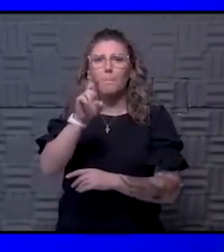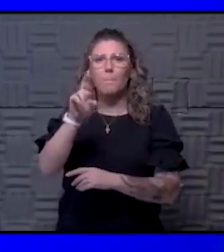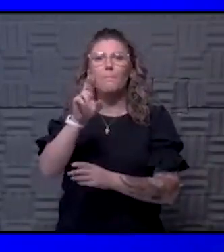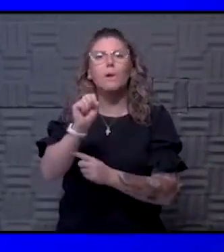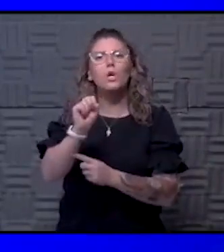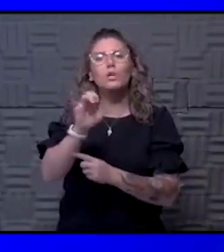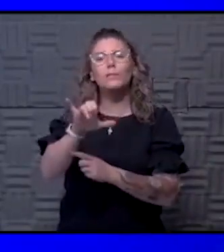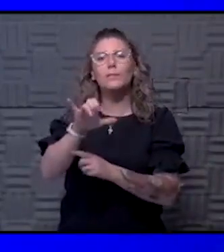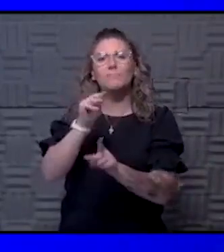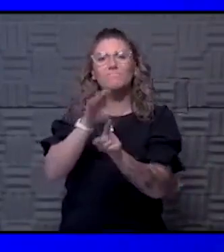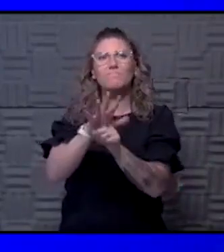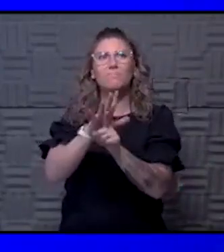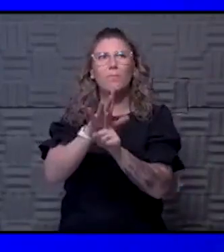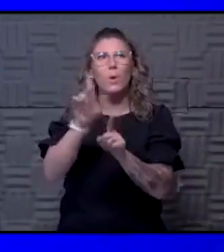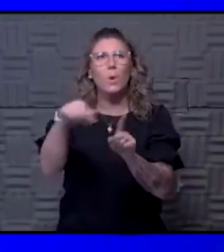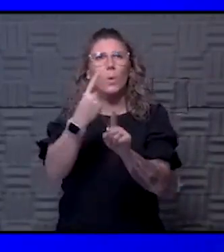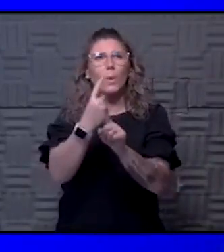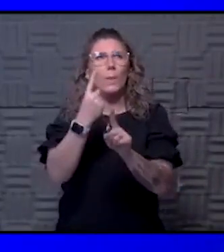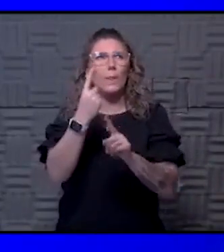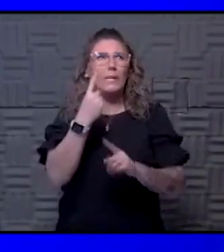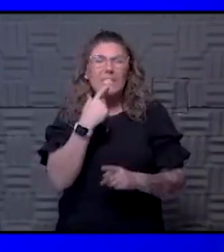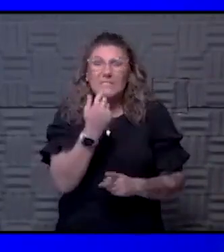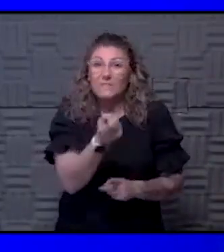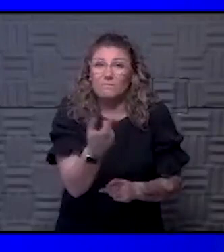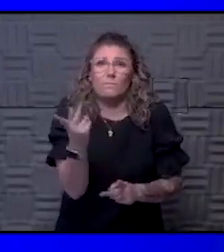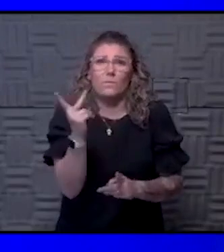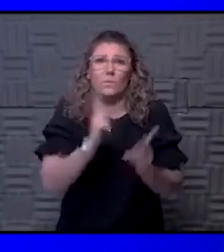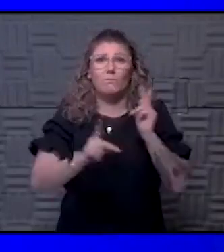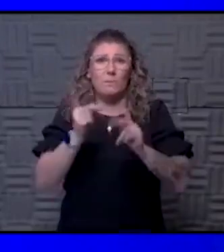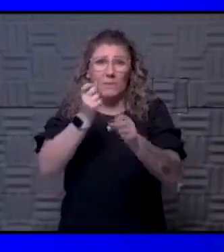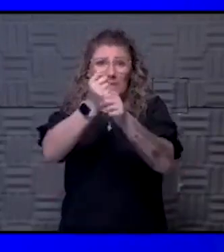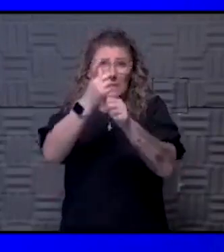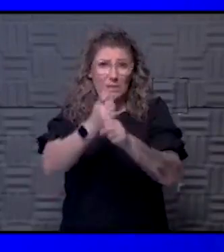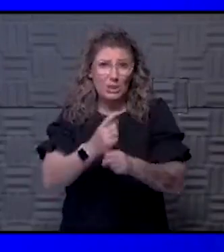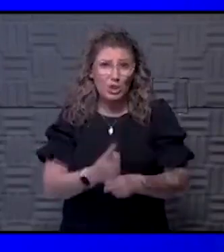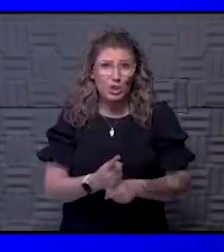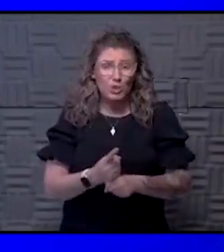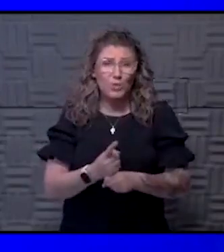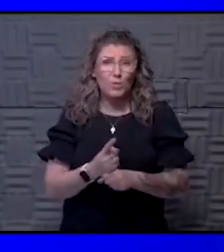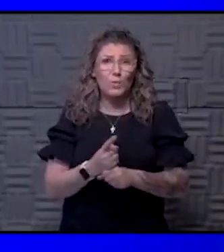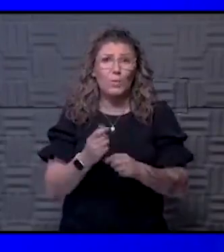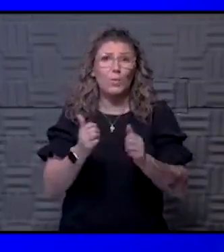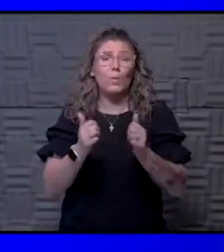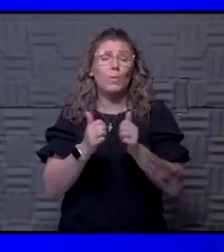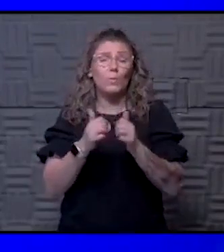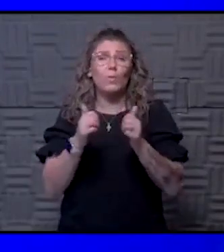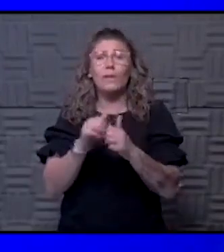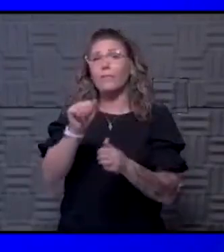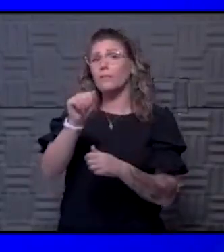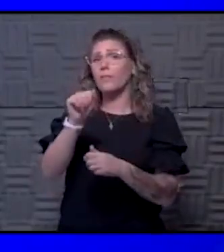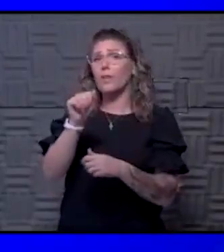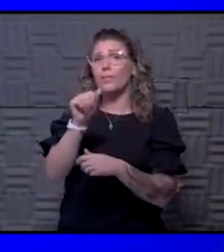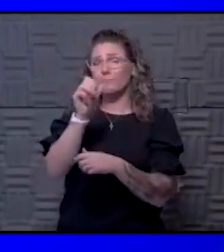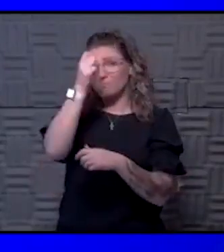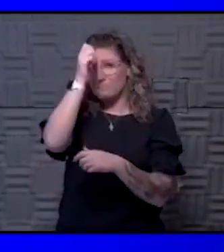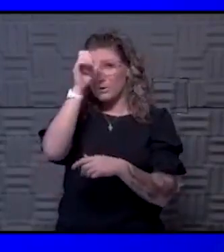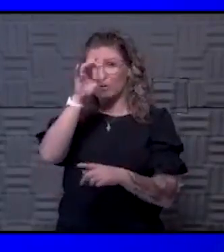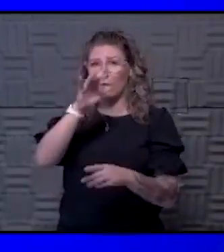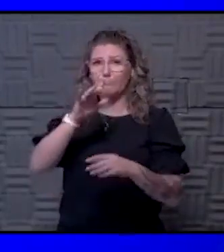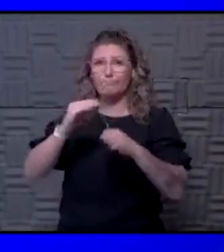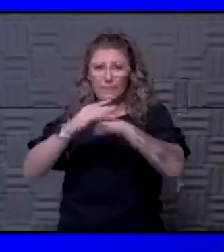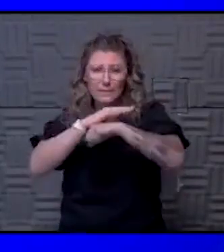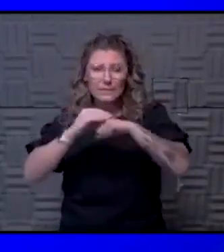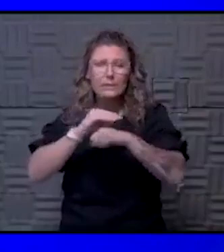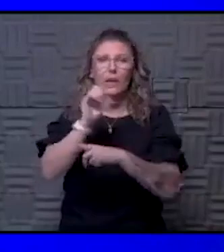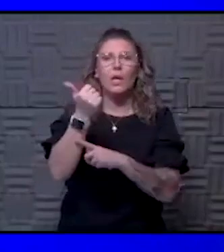infects probably only a handful of people every year on the Arabian Peninsula. There are other viruses,